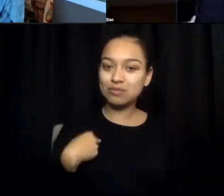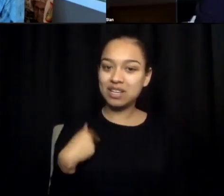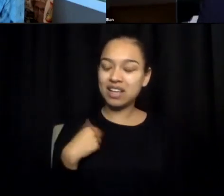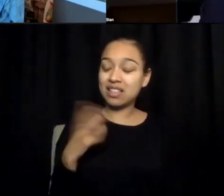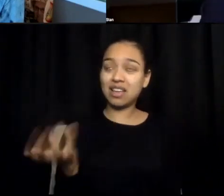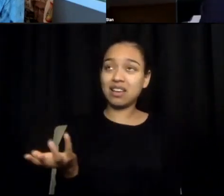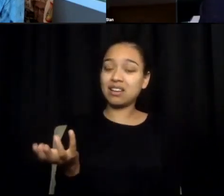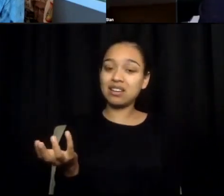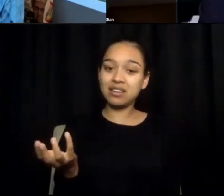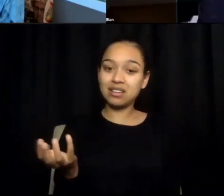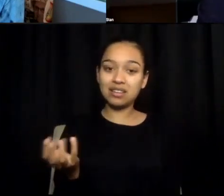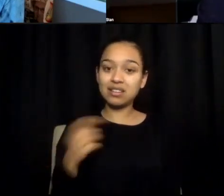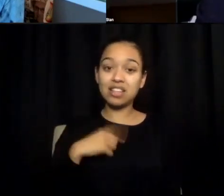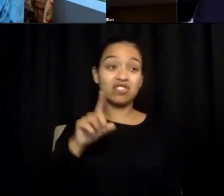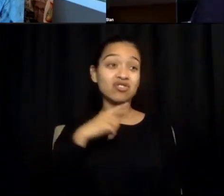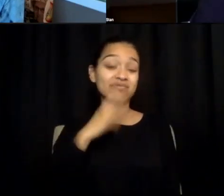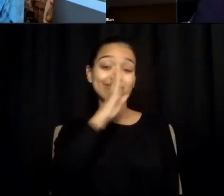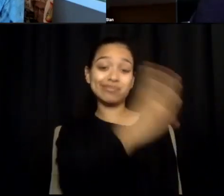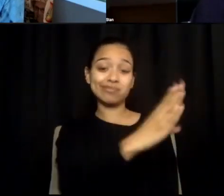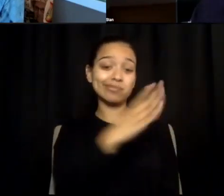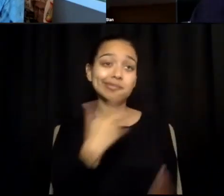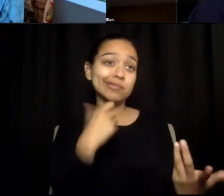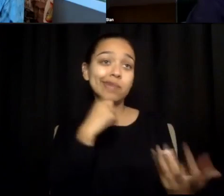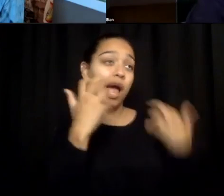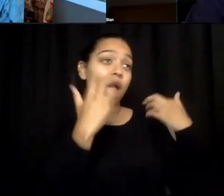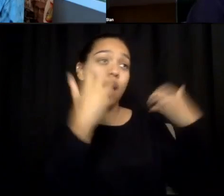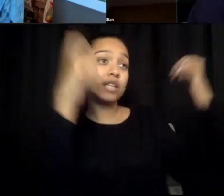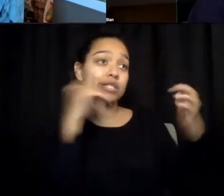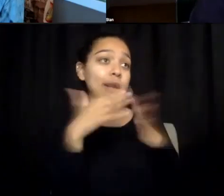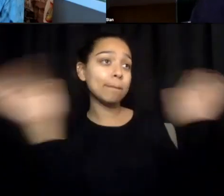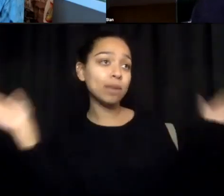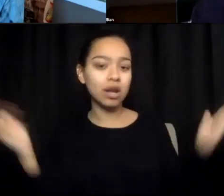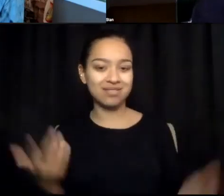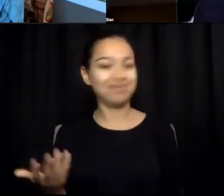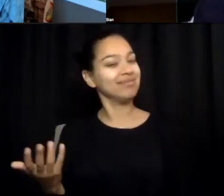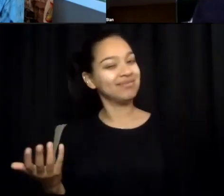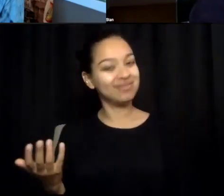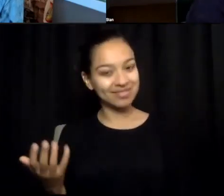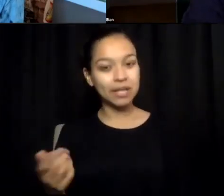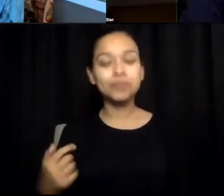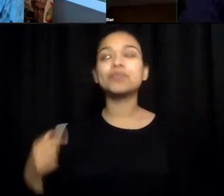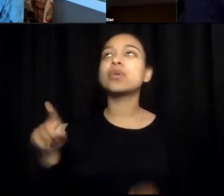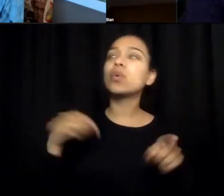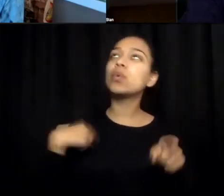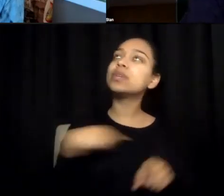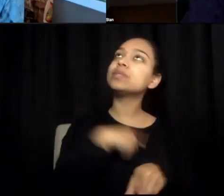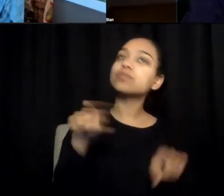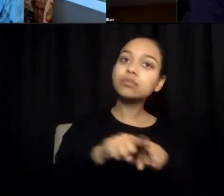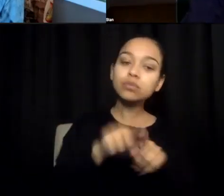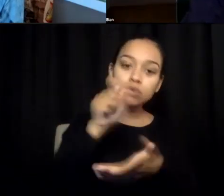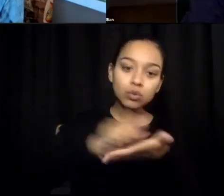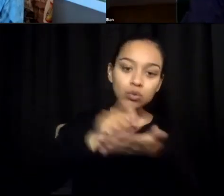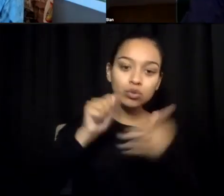they didn't think twice. It's just, we were doing a show we wrote about a lesbian adult daughter and